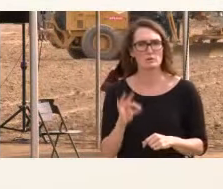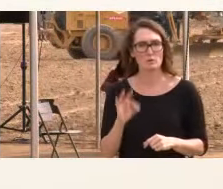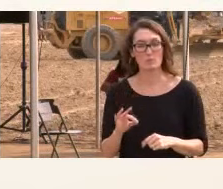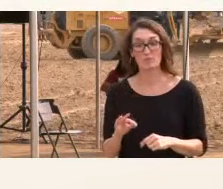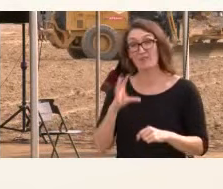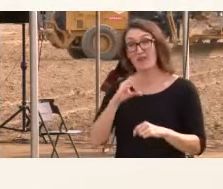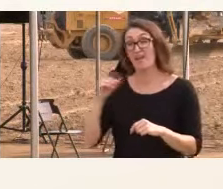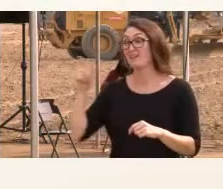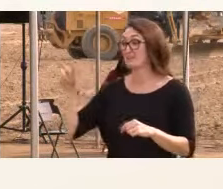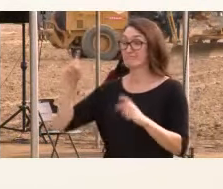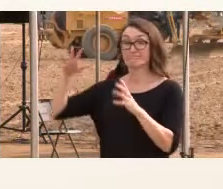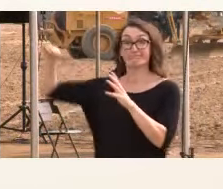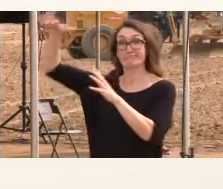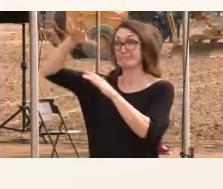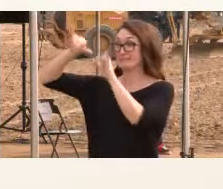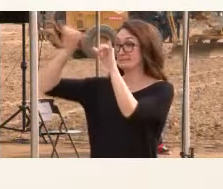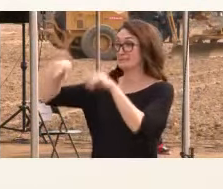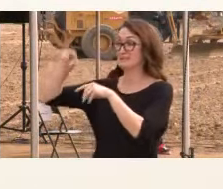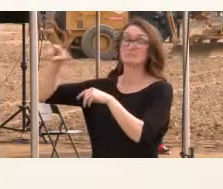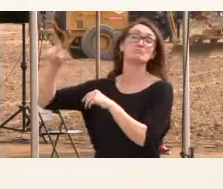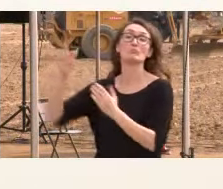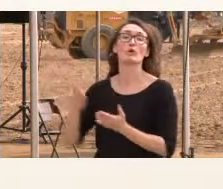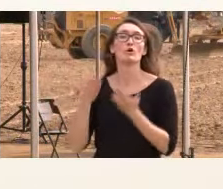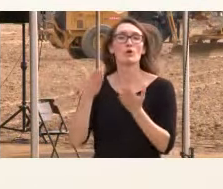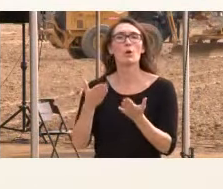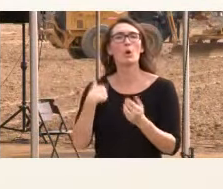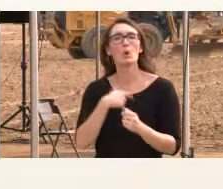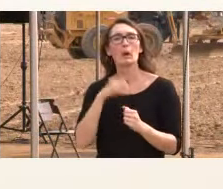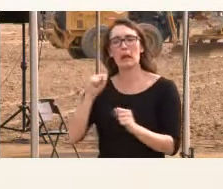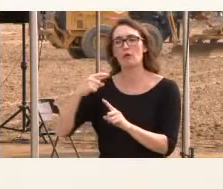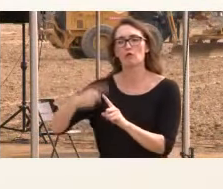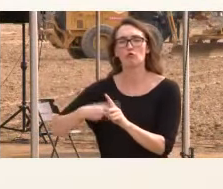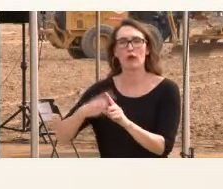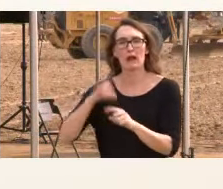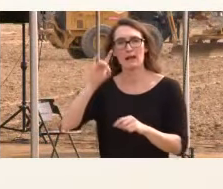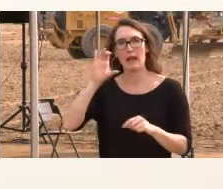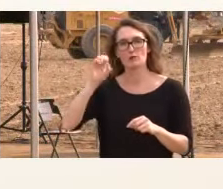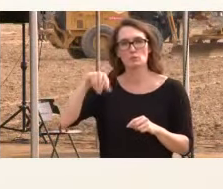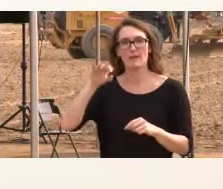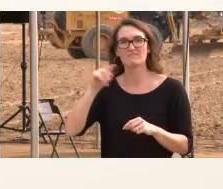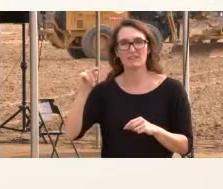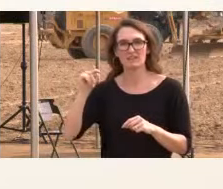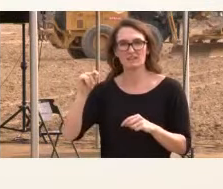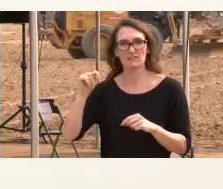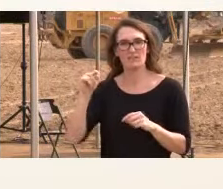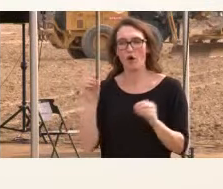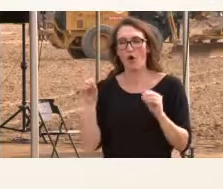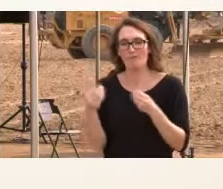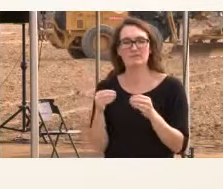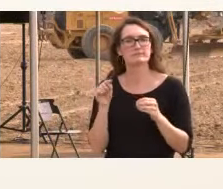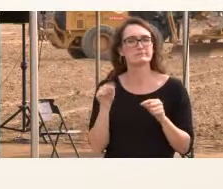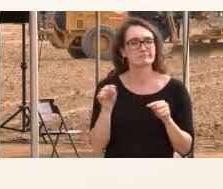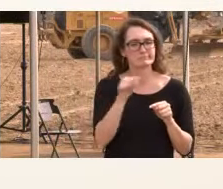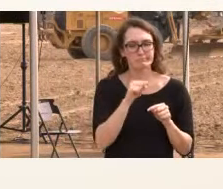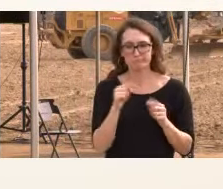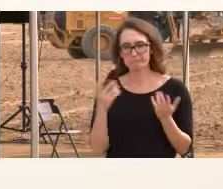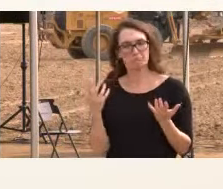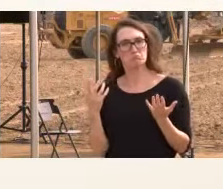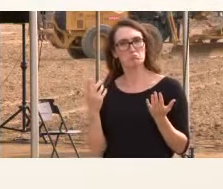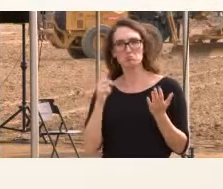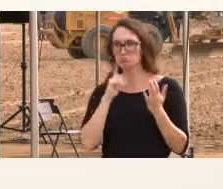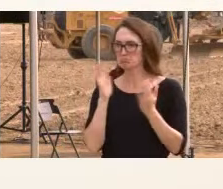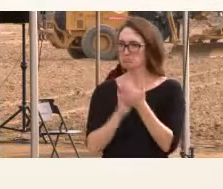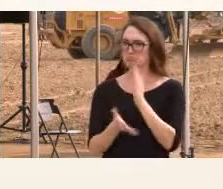quite frankly, responded with a proposal to rent 800 square feet of office space in West Fresno and call it a day.